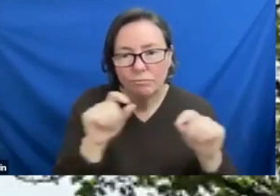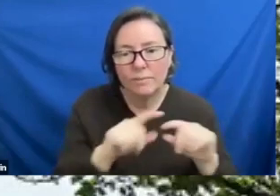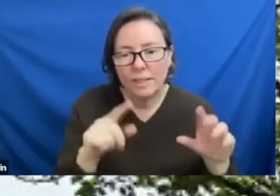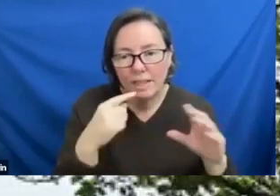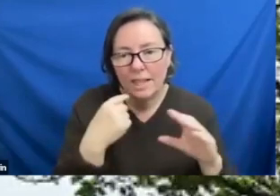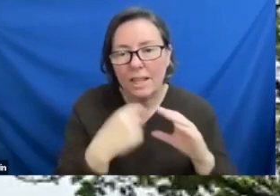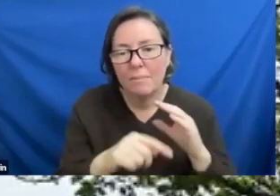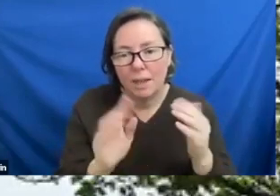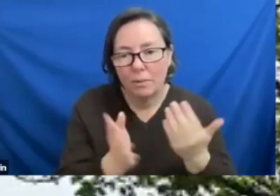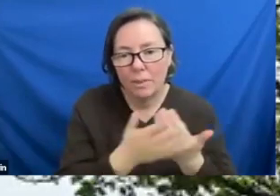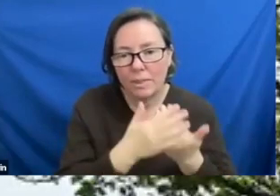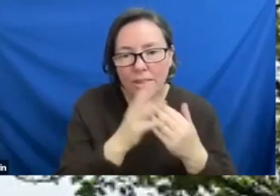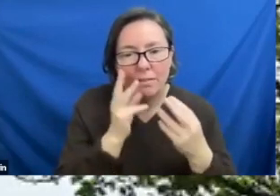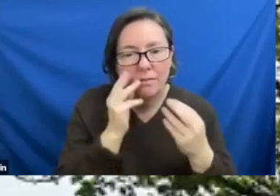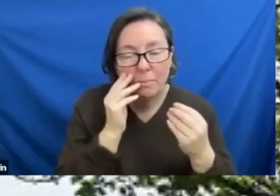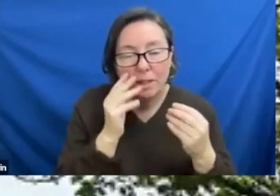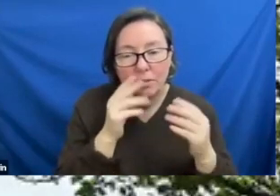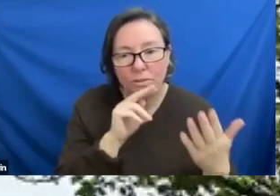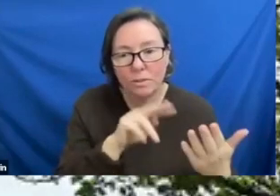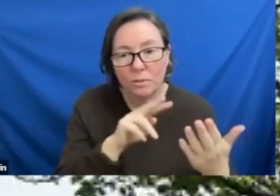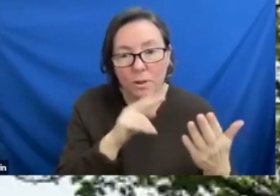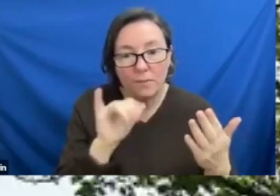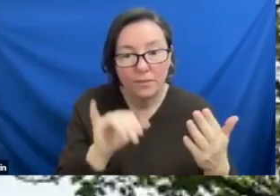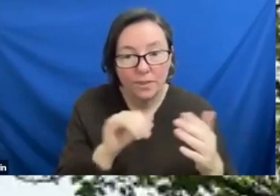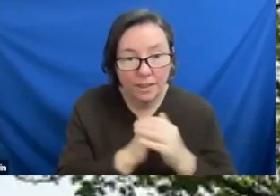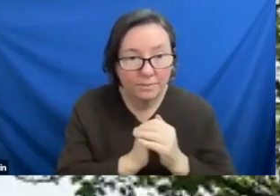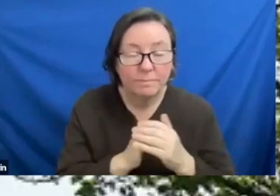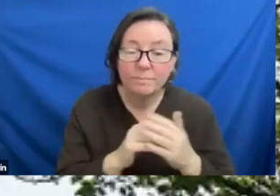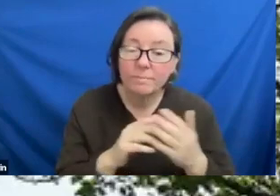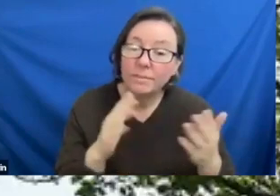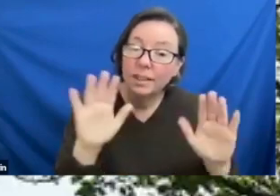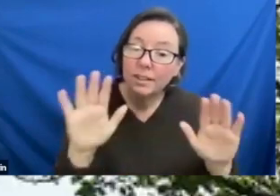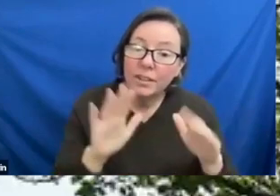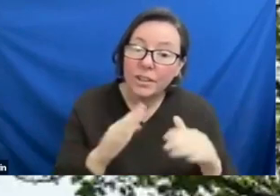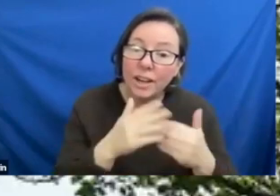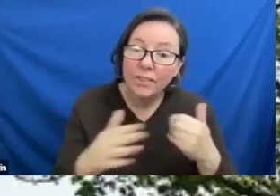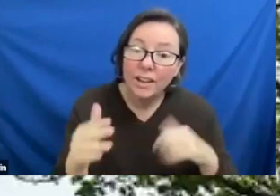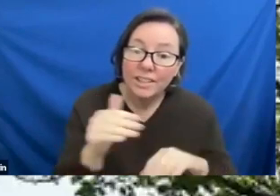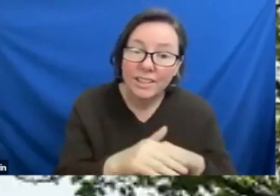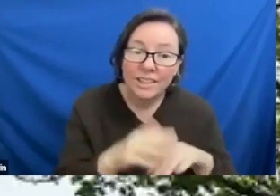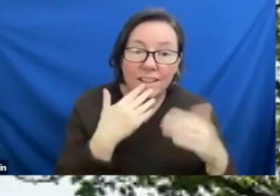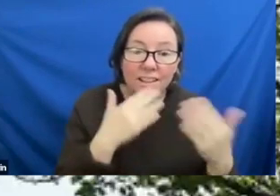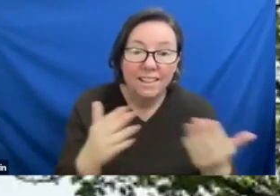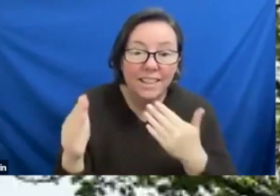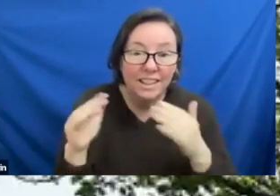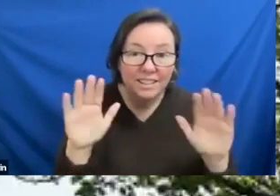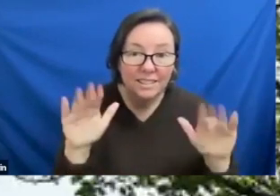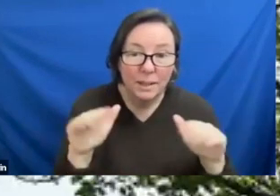as well. So be on the lookout for that. And until then, have a great rest of your evening. Thanks, everyone.